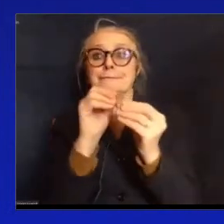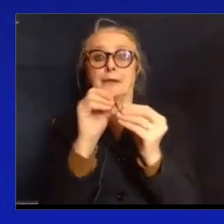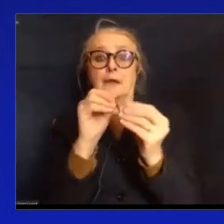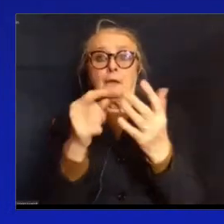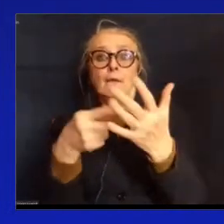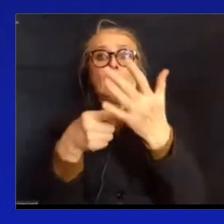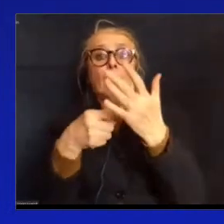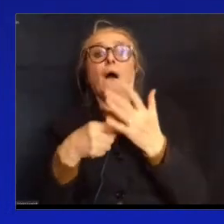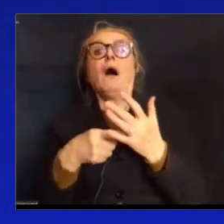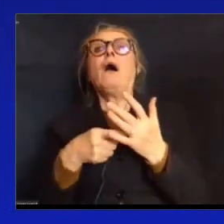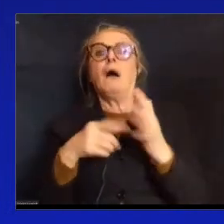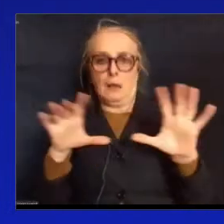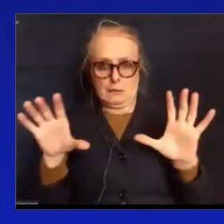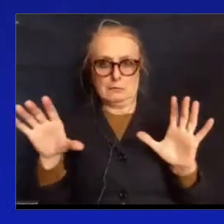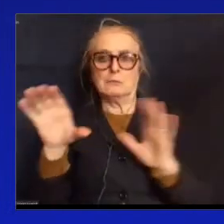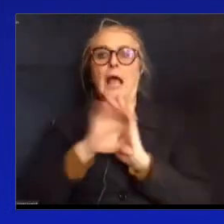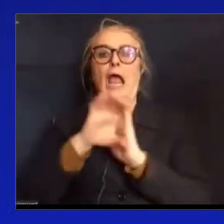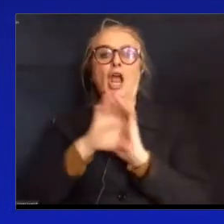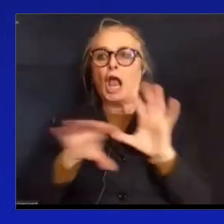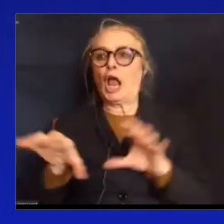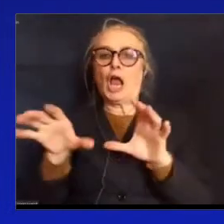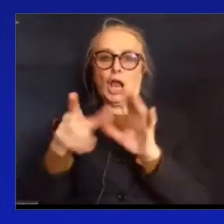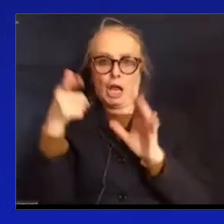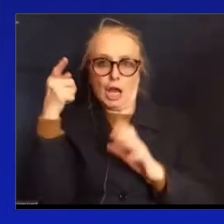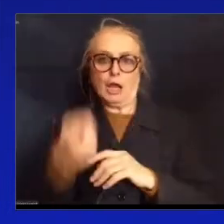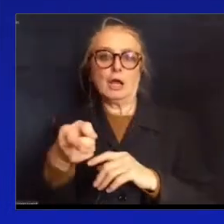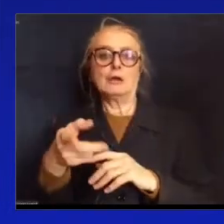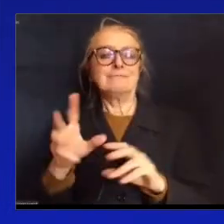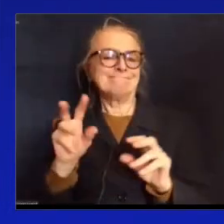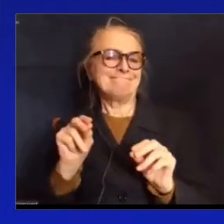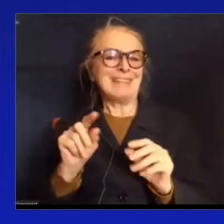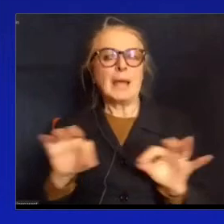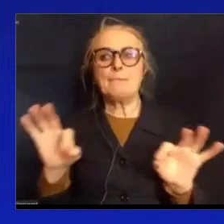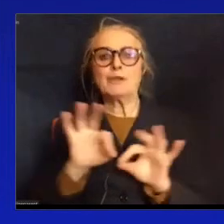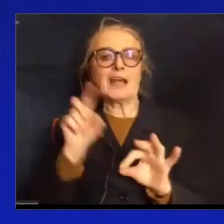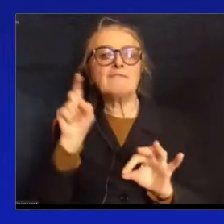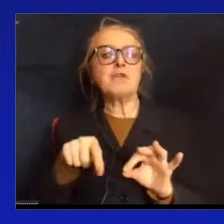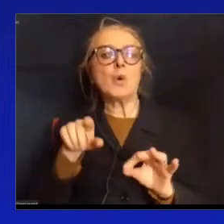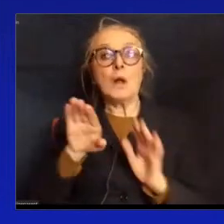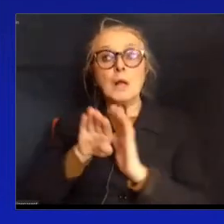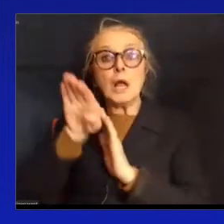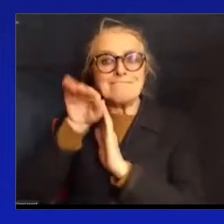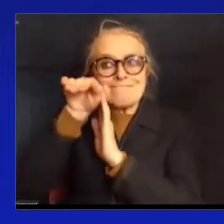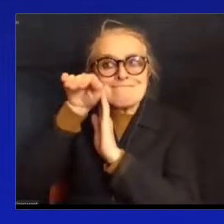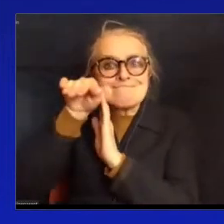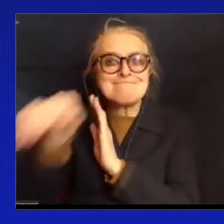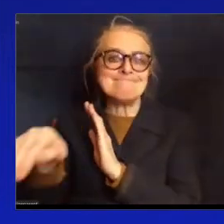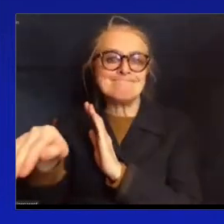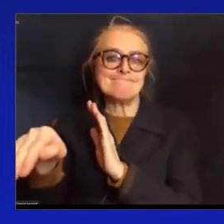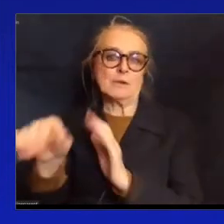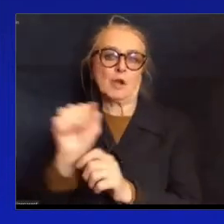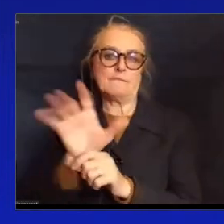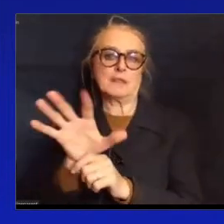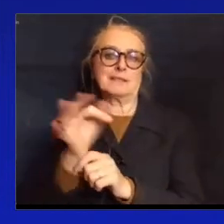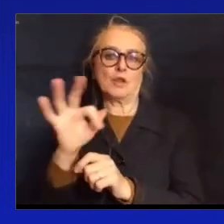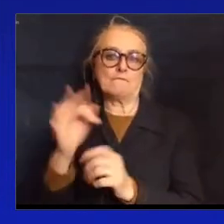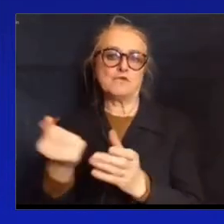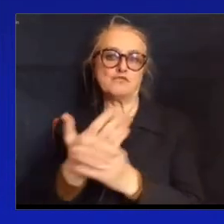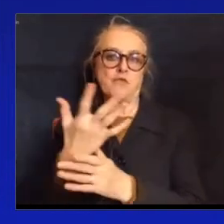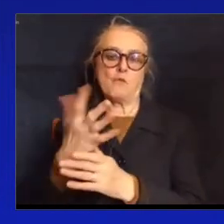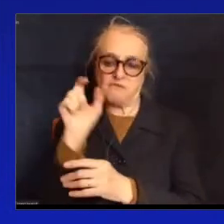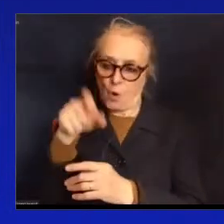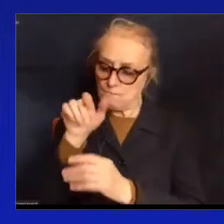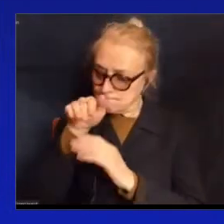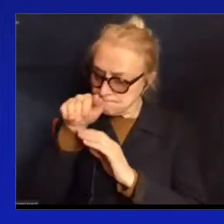for a downward trend in the COVID levels. The percent testing positive is dropping, the reproductive number is dropping,